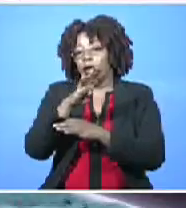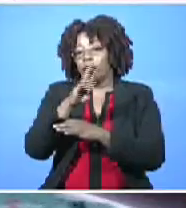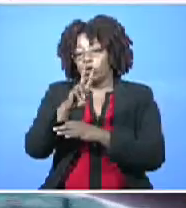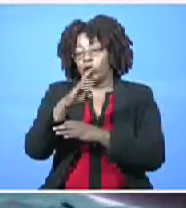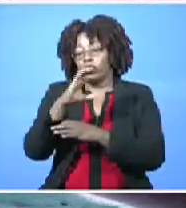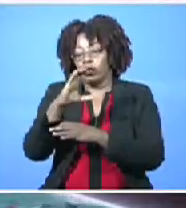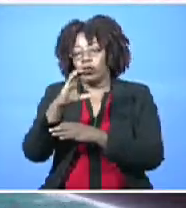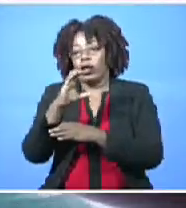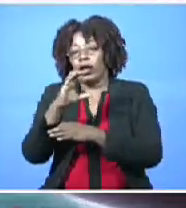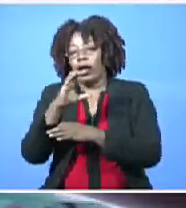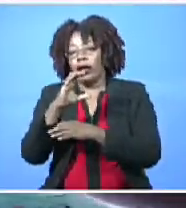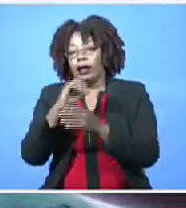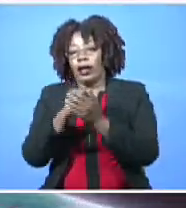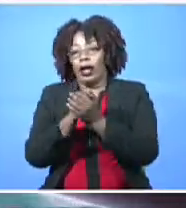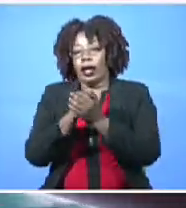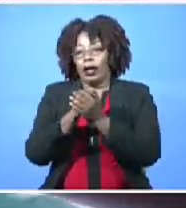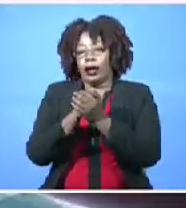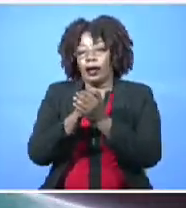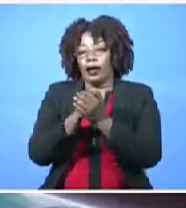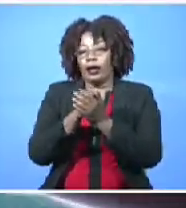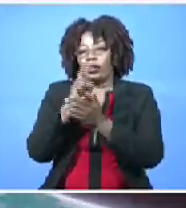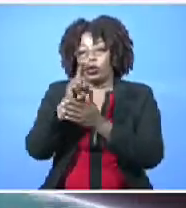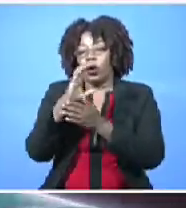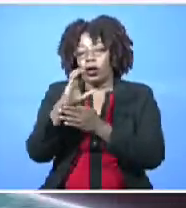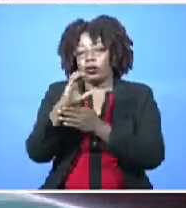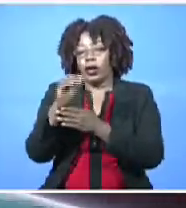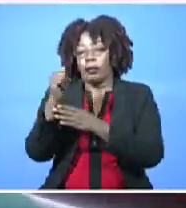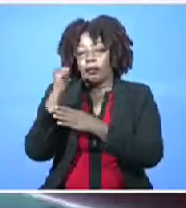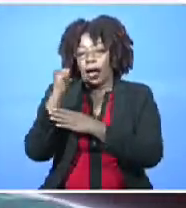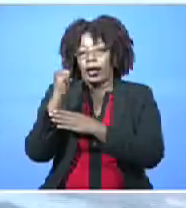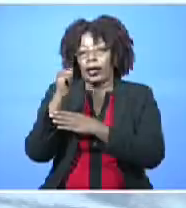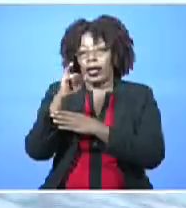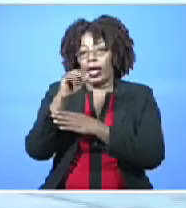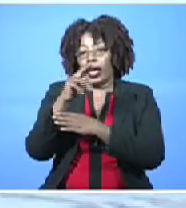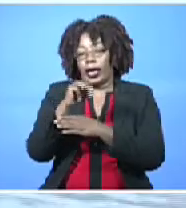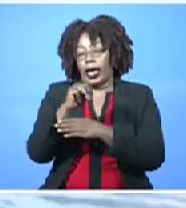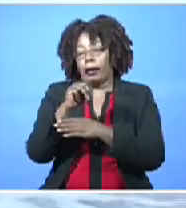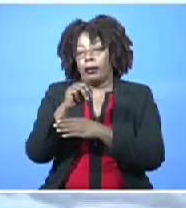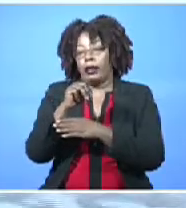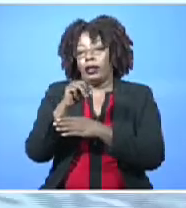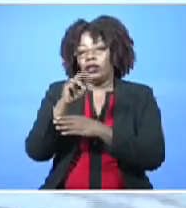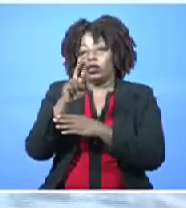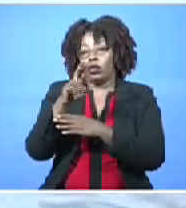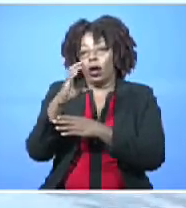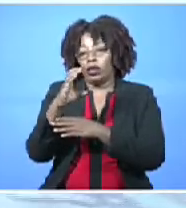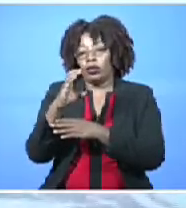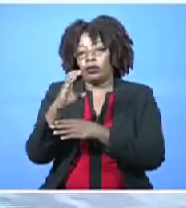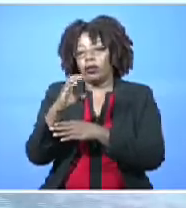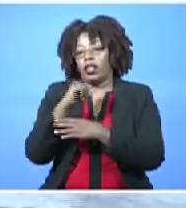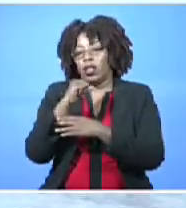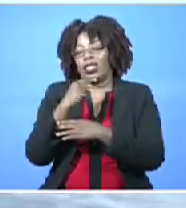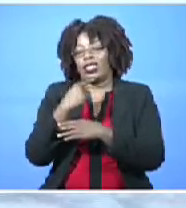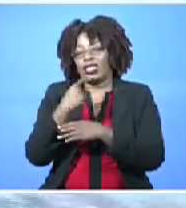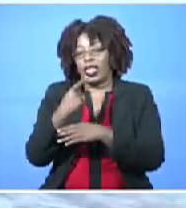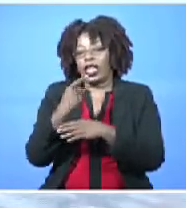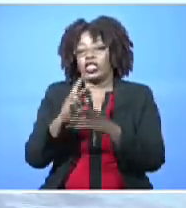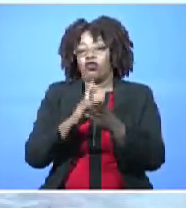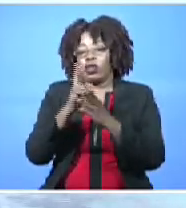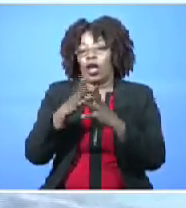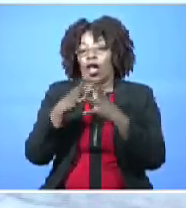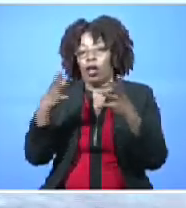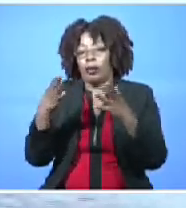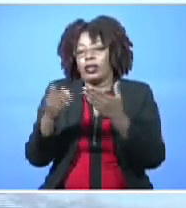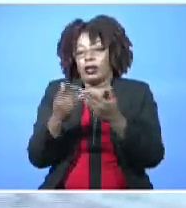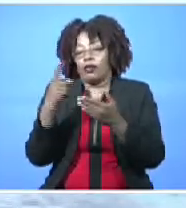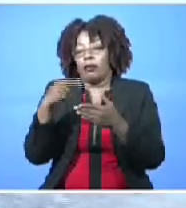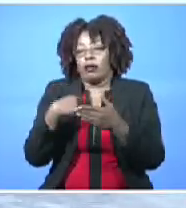I'm swimming the 100 back, the 200 back, and the 400 IM. I wouldn't call it really a lot like that, but it's simple for me to